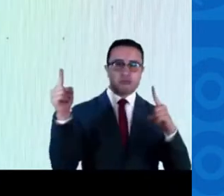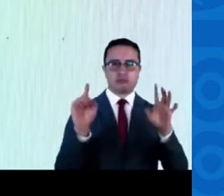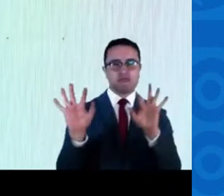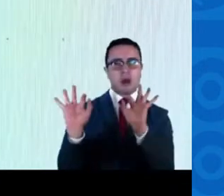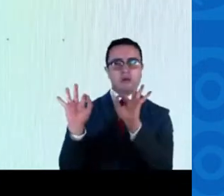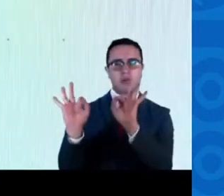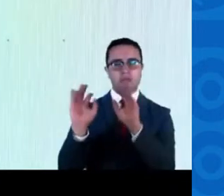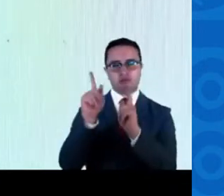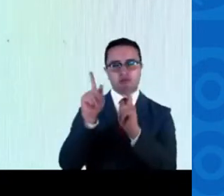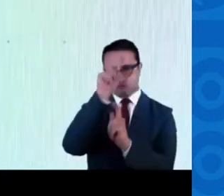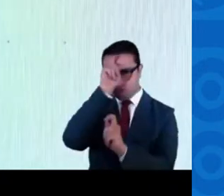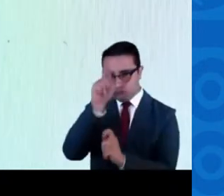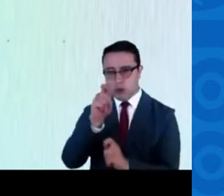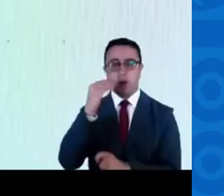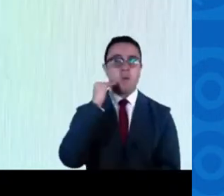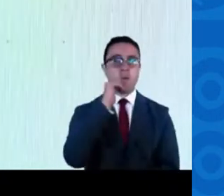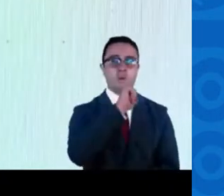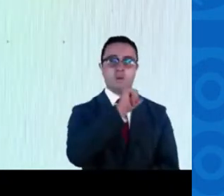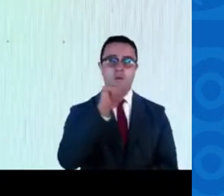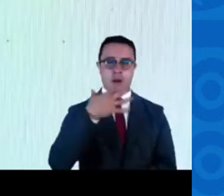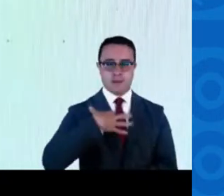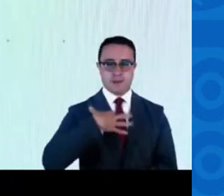Gentlemen, ambassadors,